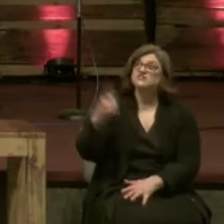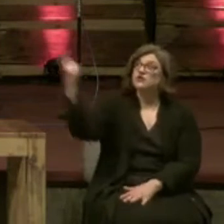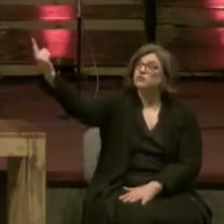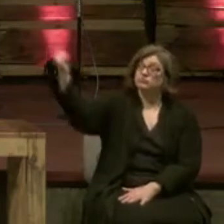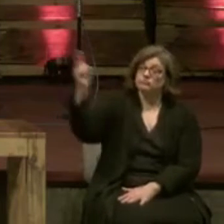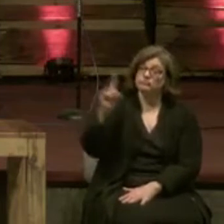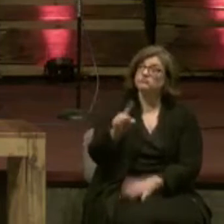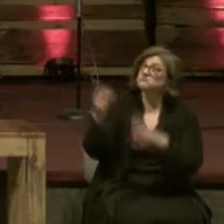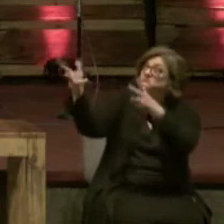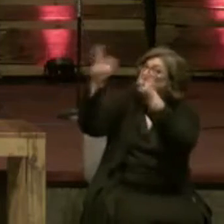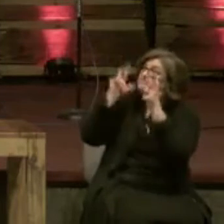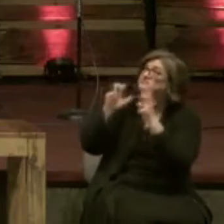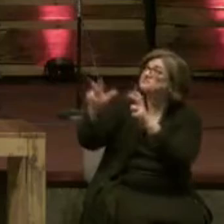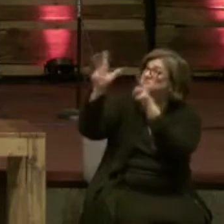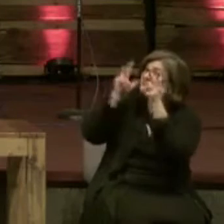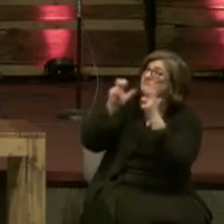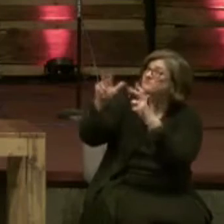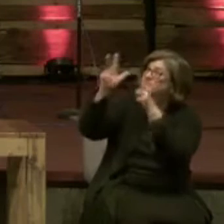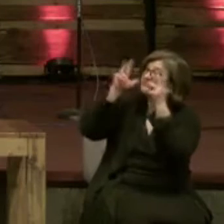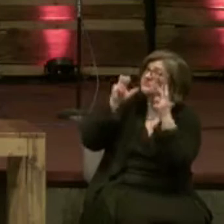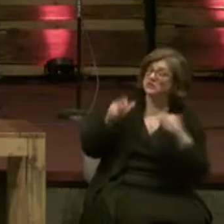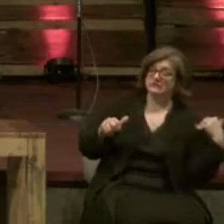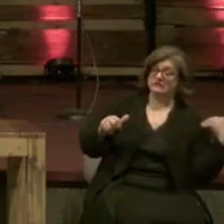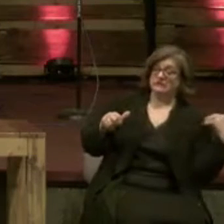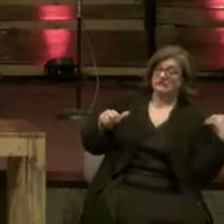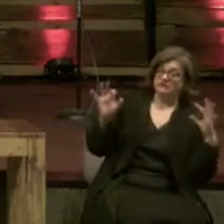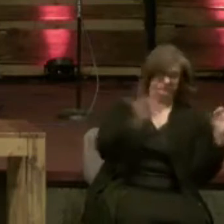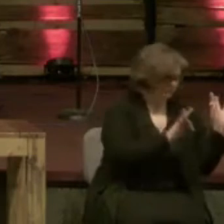away because the path is hard.